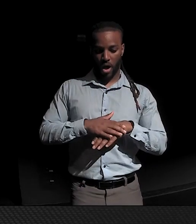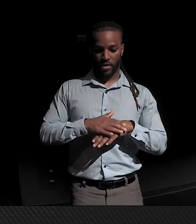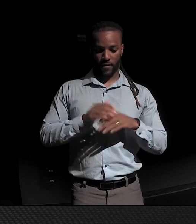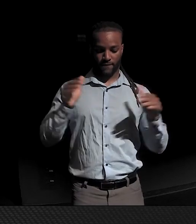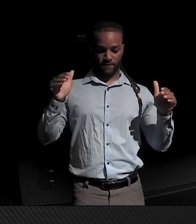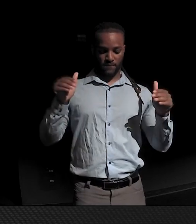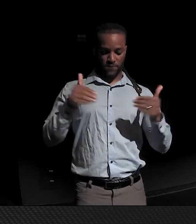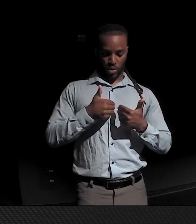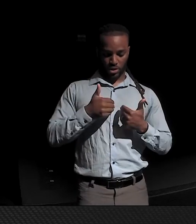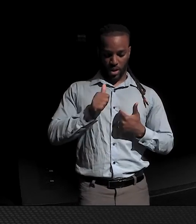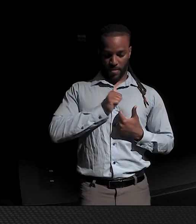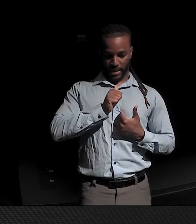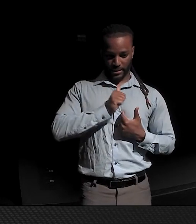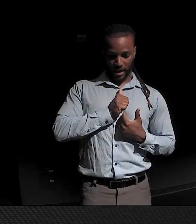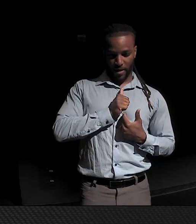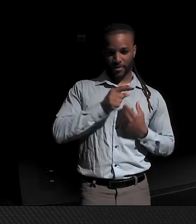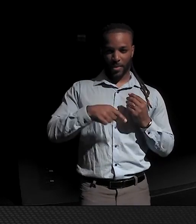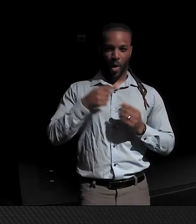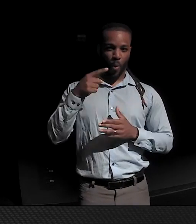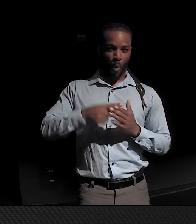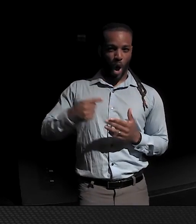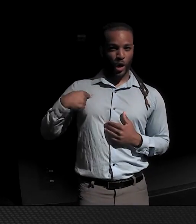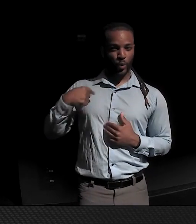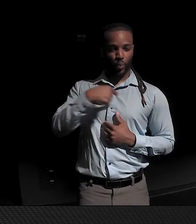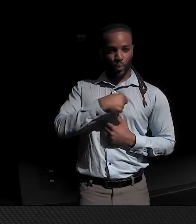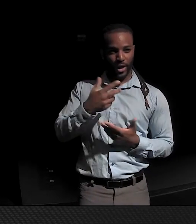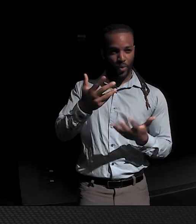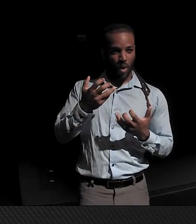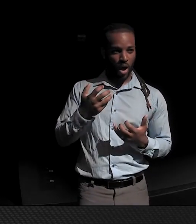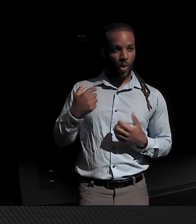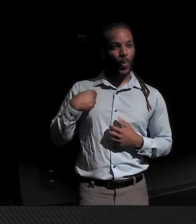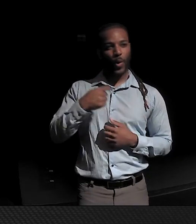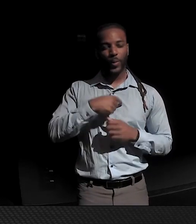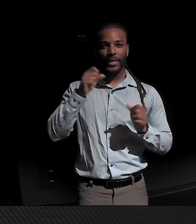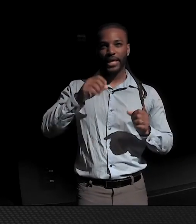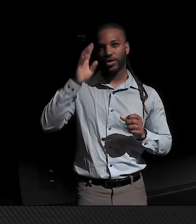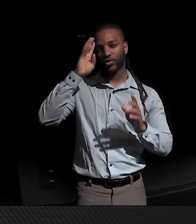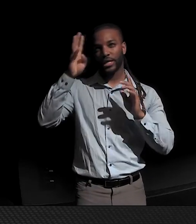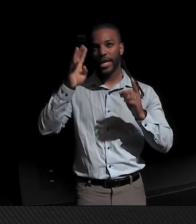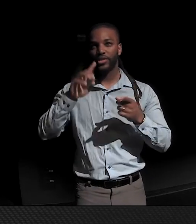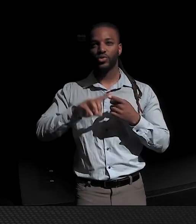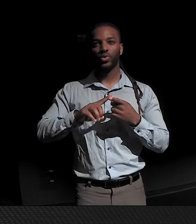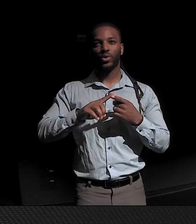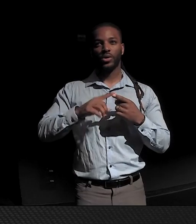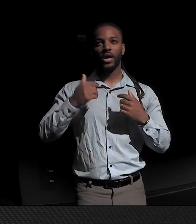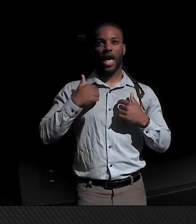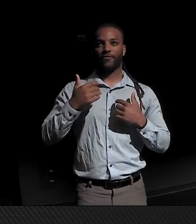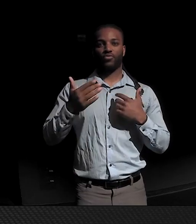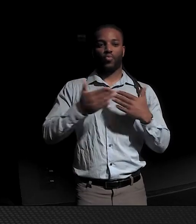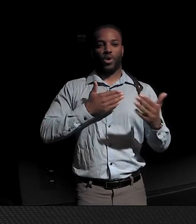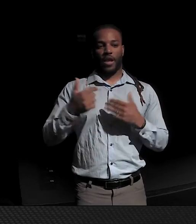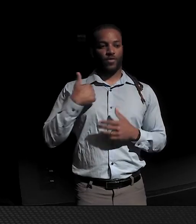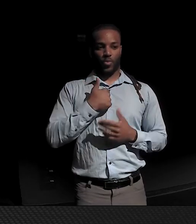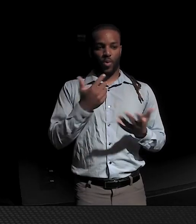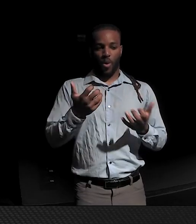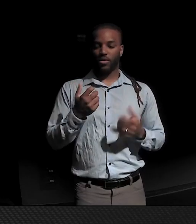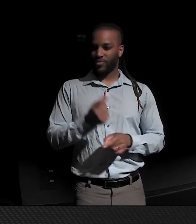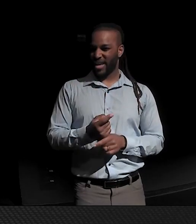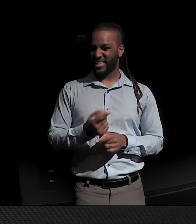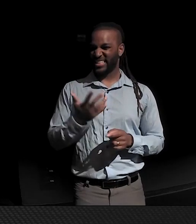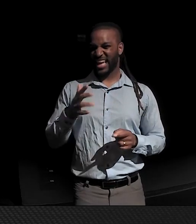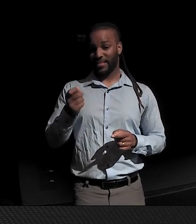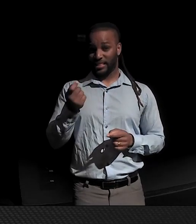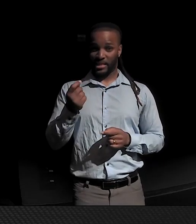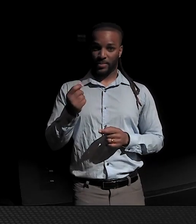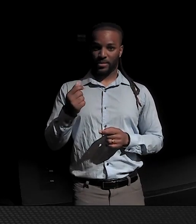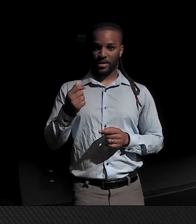self. It's all about what we can create to have what we desire, right? It's kind of a little